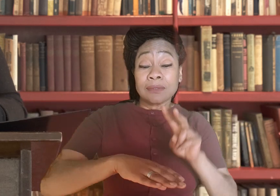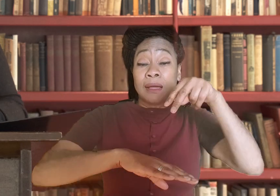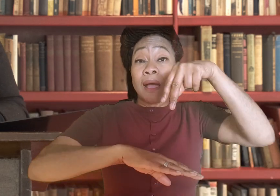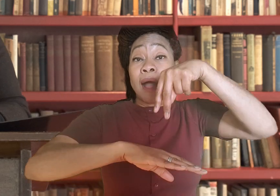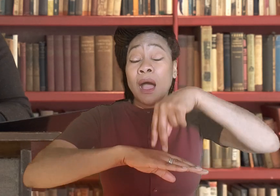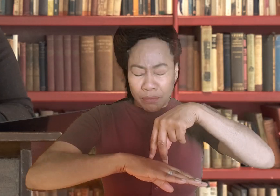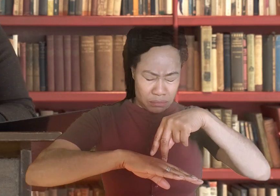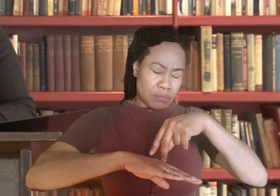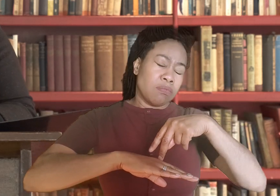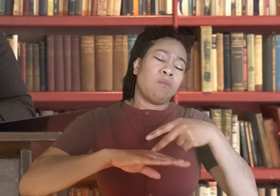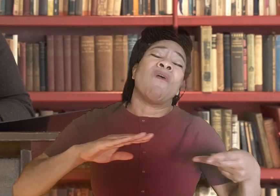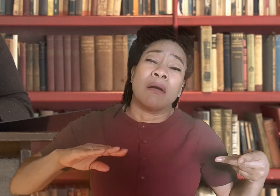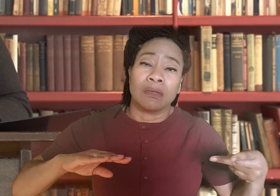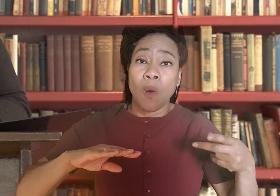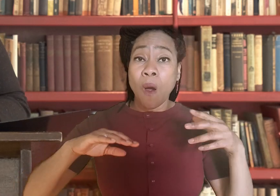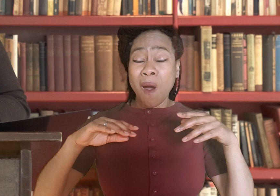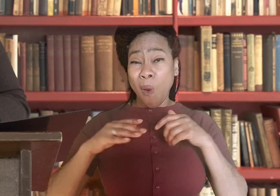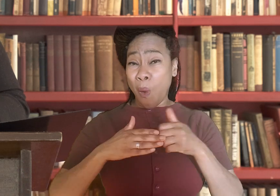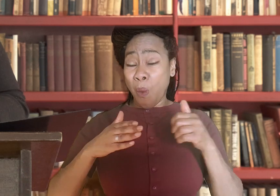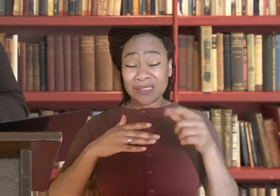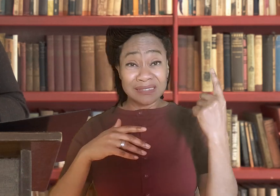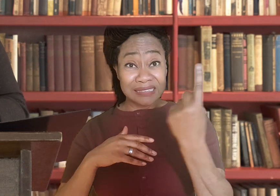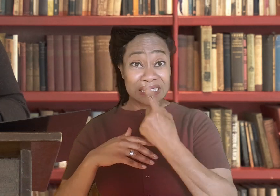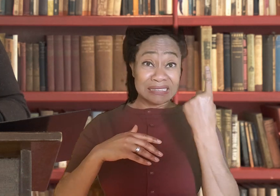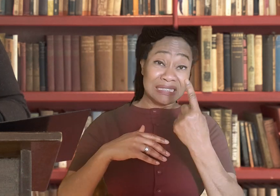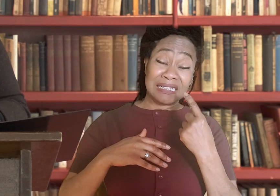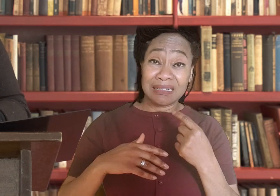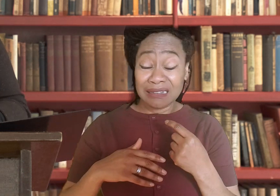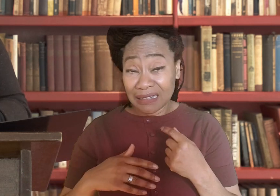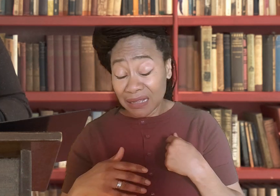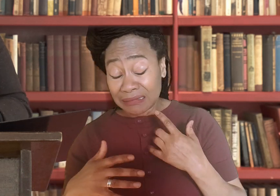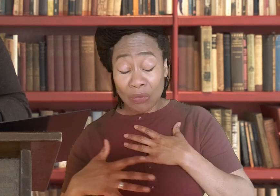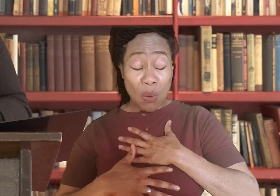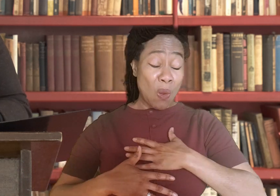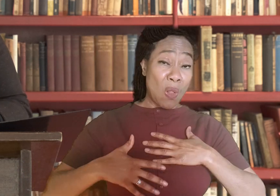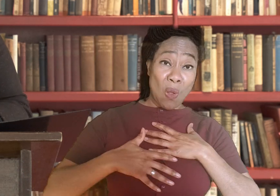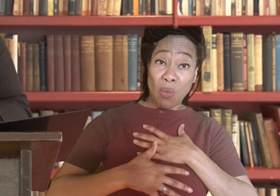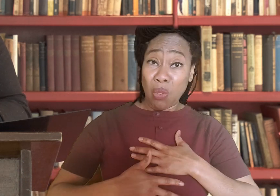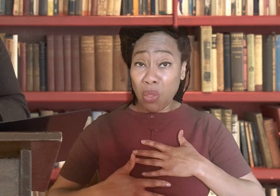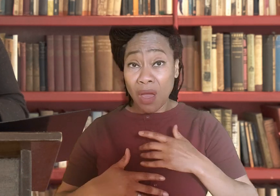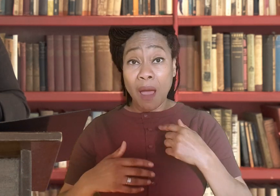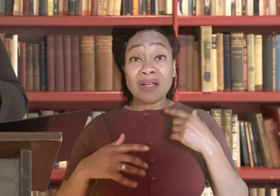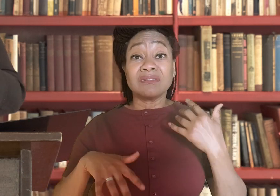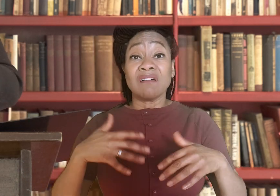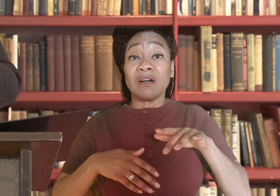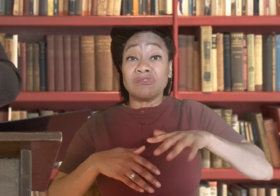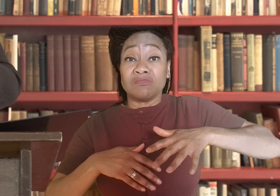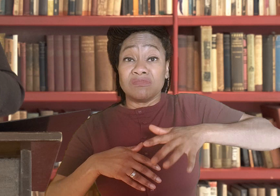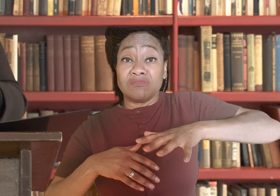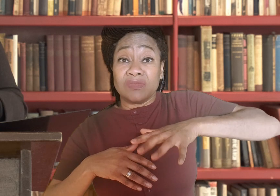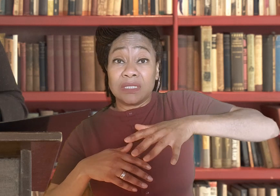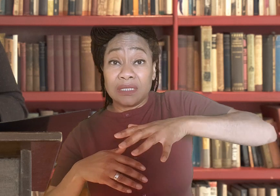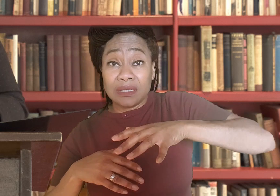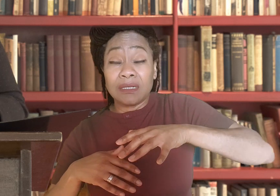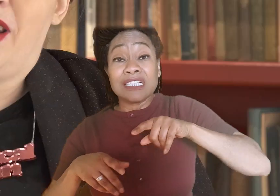I'm generally a bit dizzy all the time. I'm generally a bit nauseous all the time. I suffer from tremors, particularly